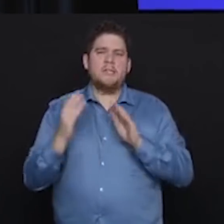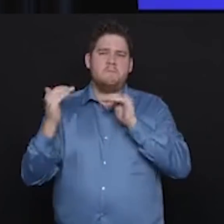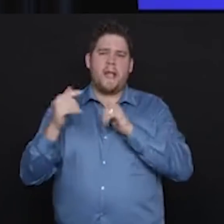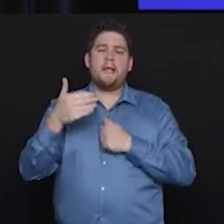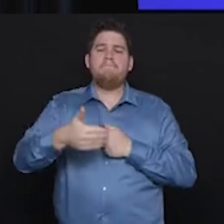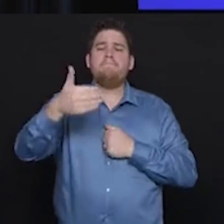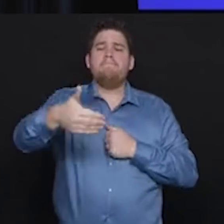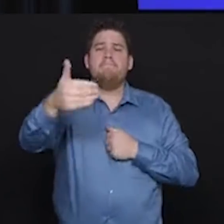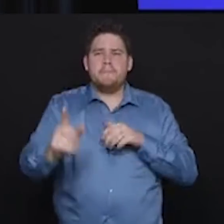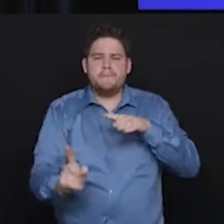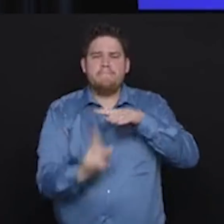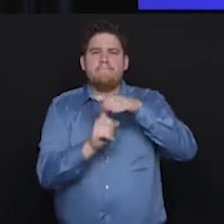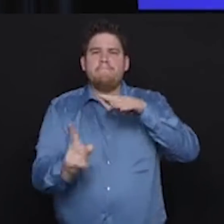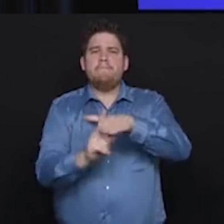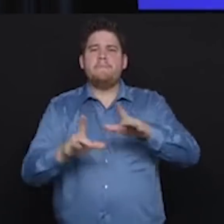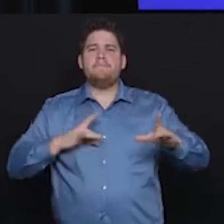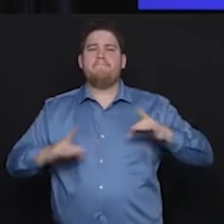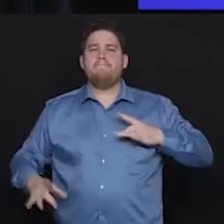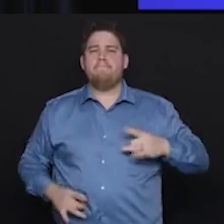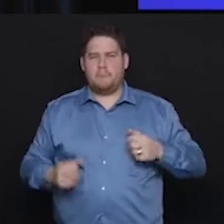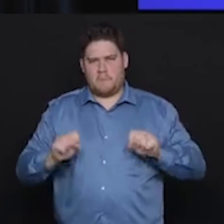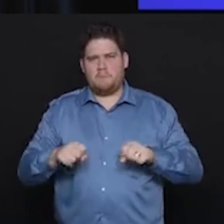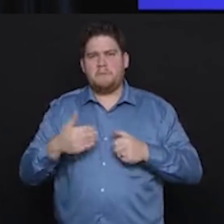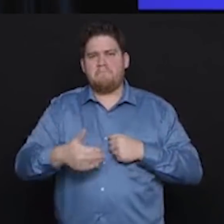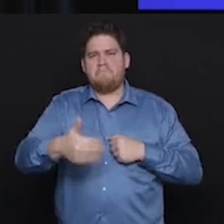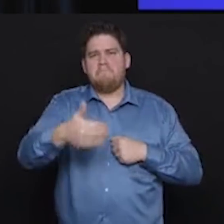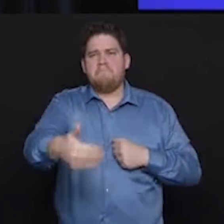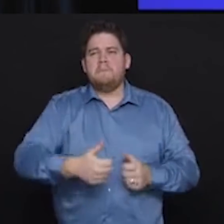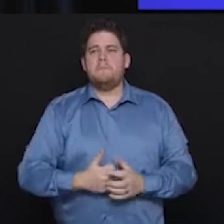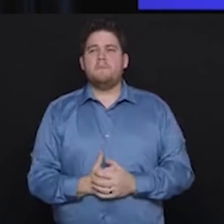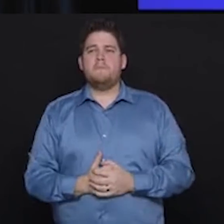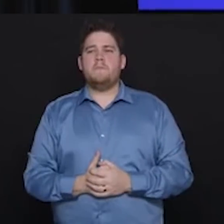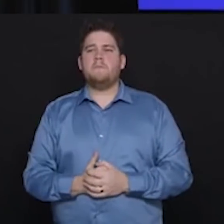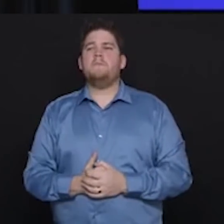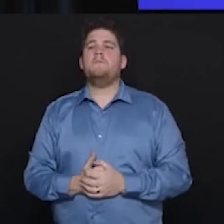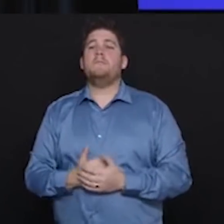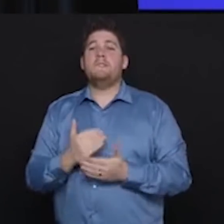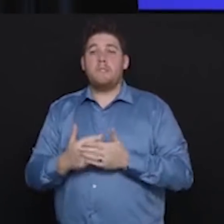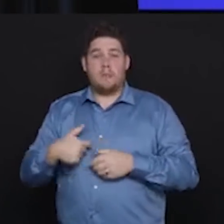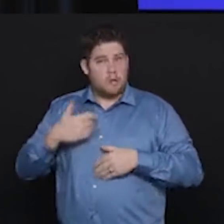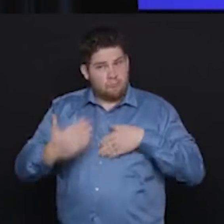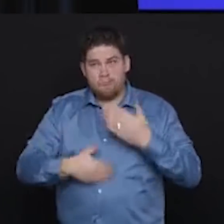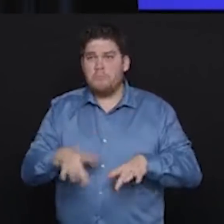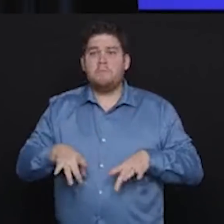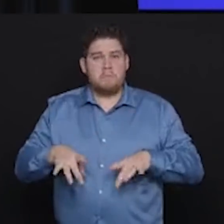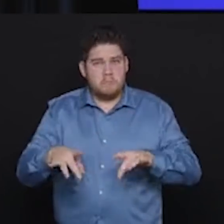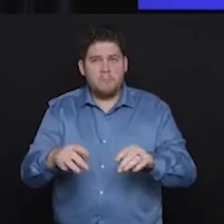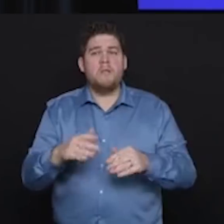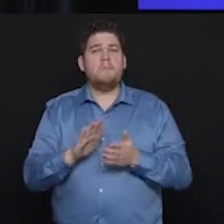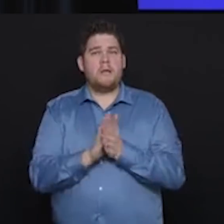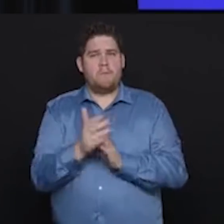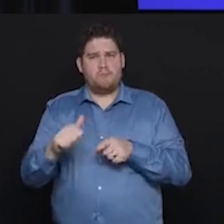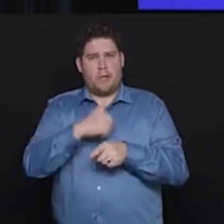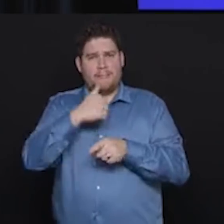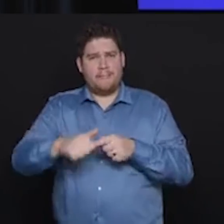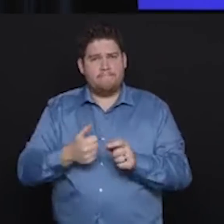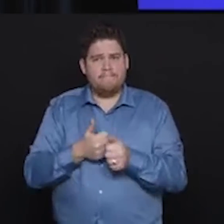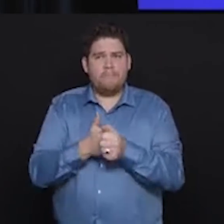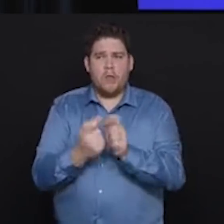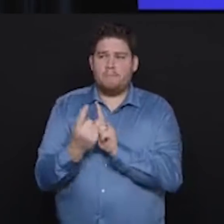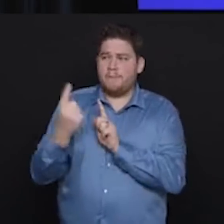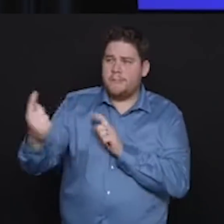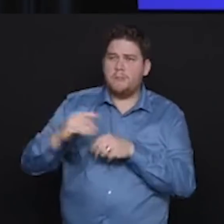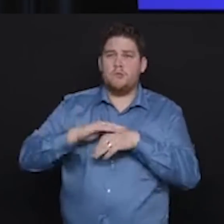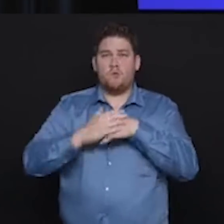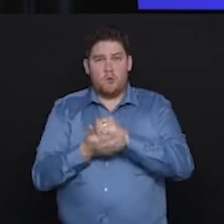done our part, and I'm starting to see some glimmers of hope, if we will, that we've flattened out, our increase, our